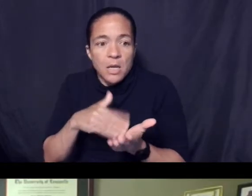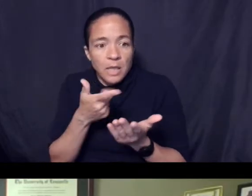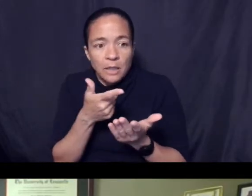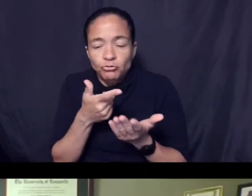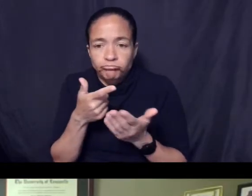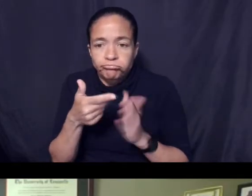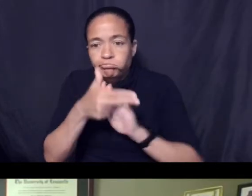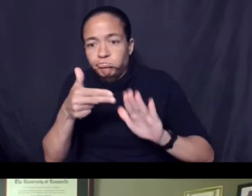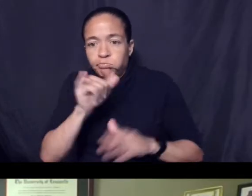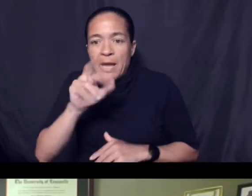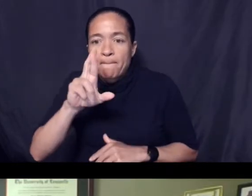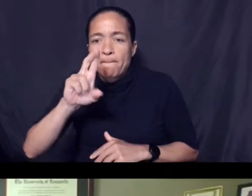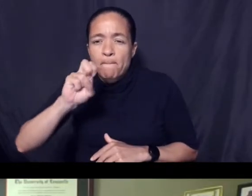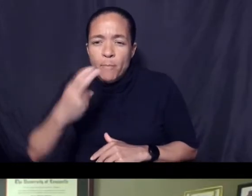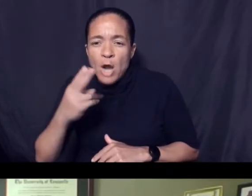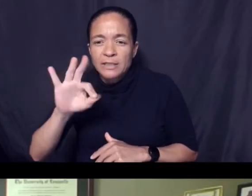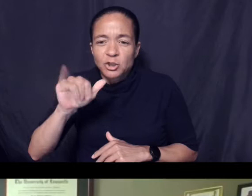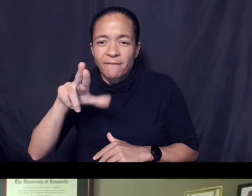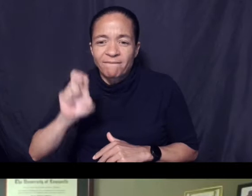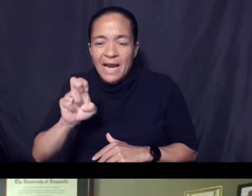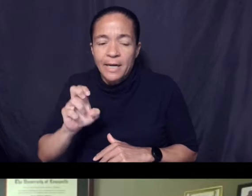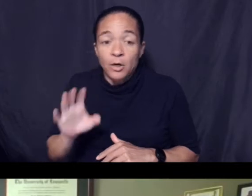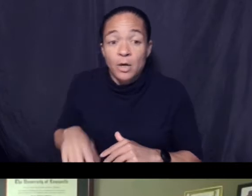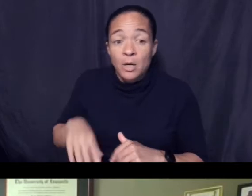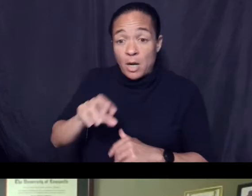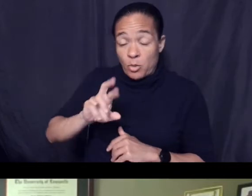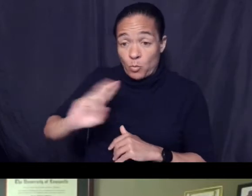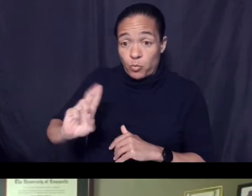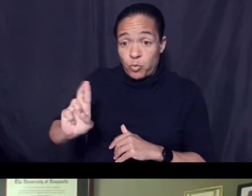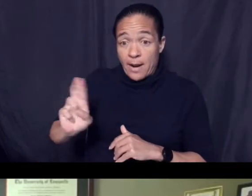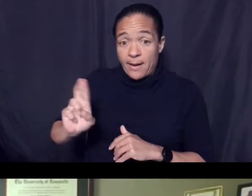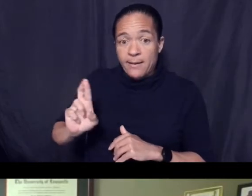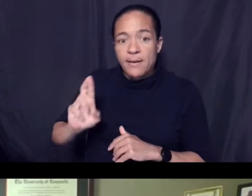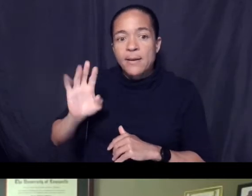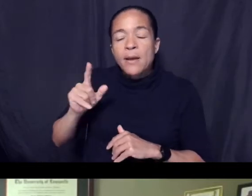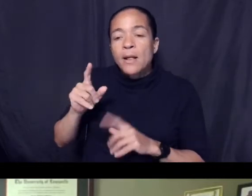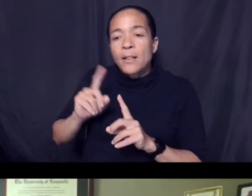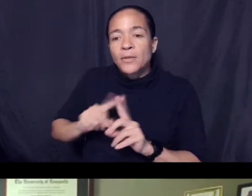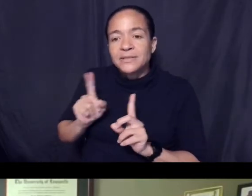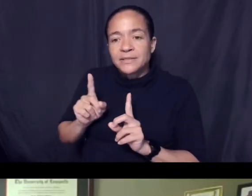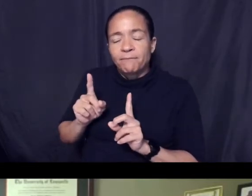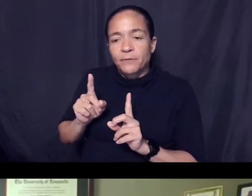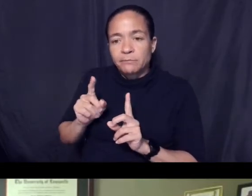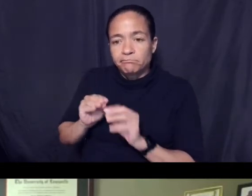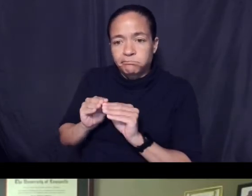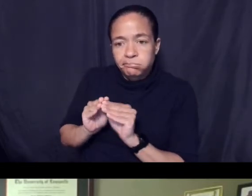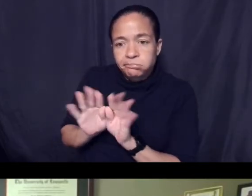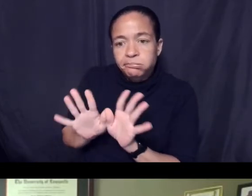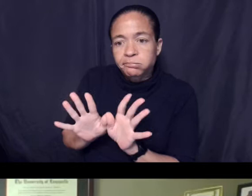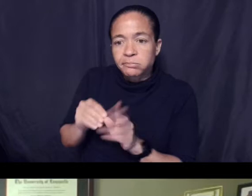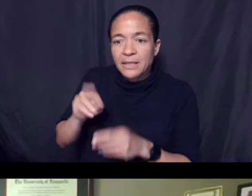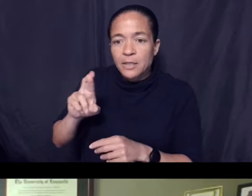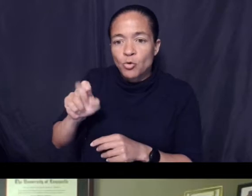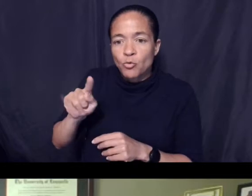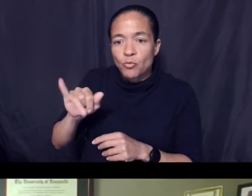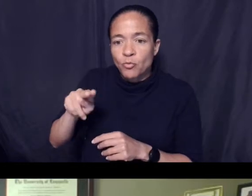okay? And the picture on the right is kind of perivascular infiltrates in the retina. And so both of